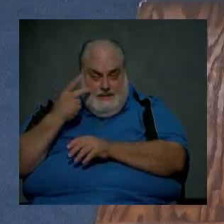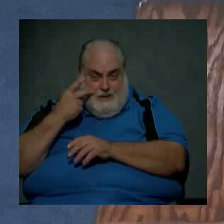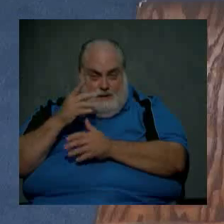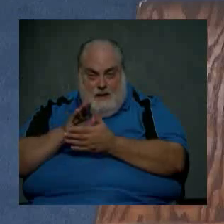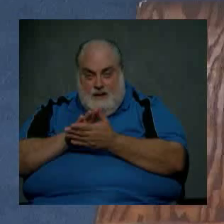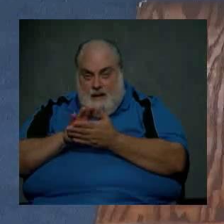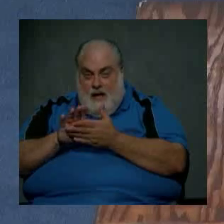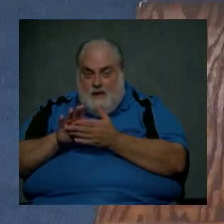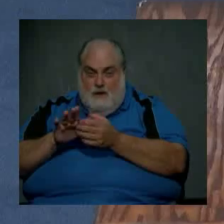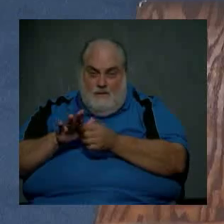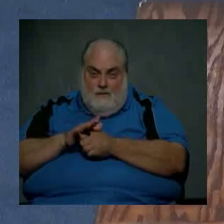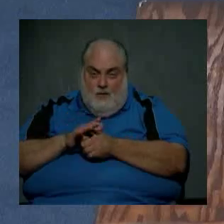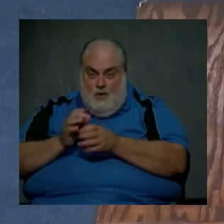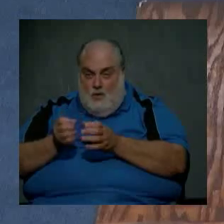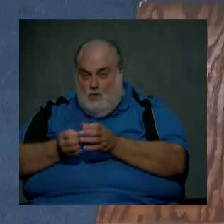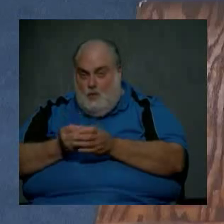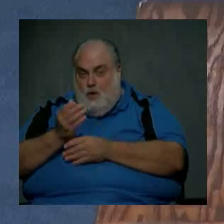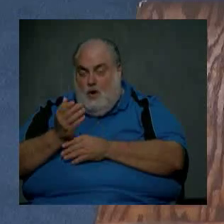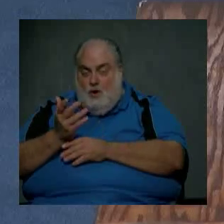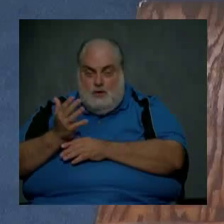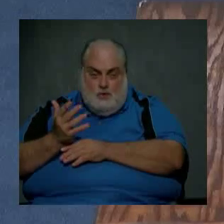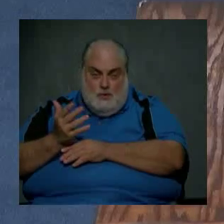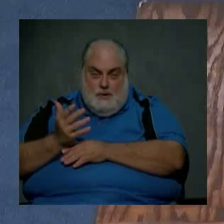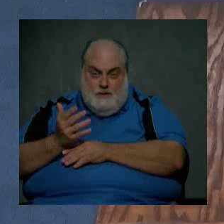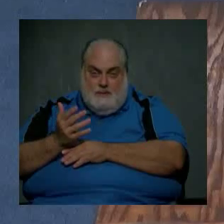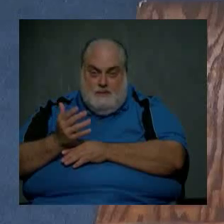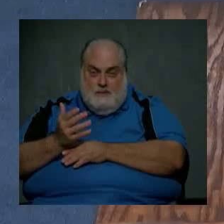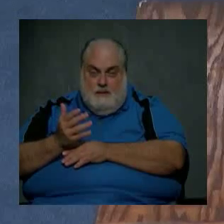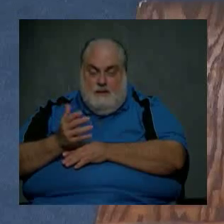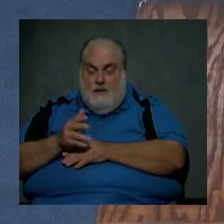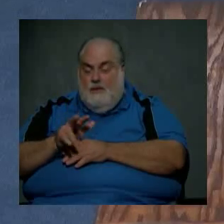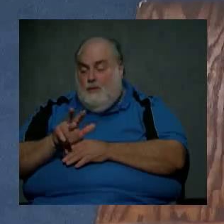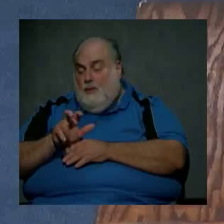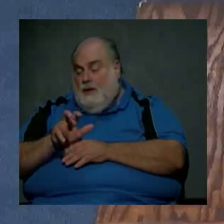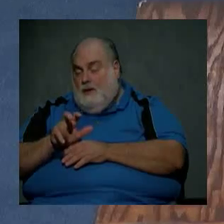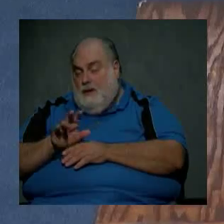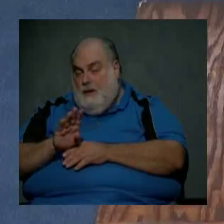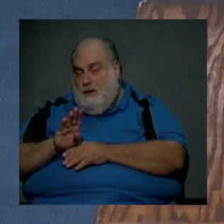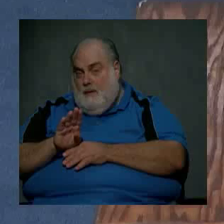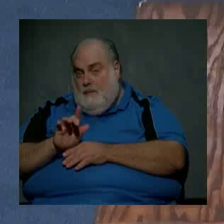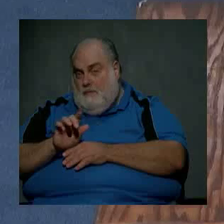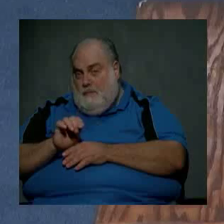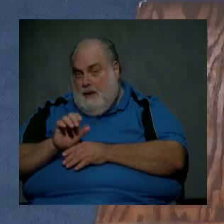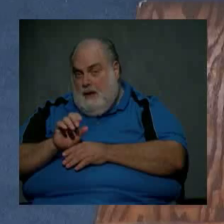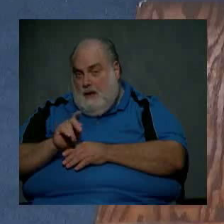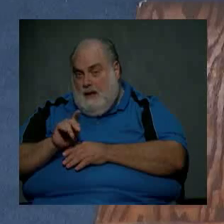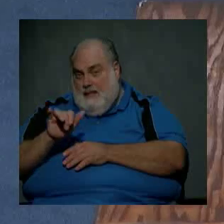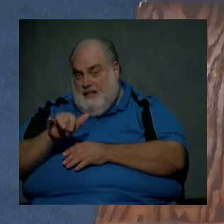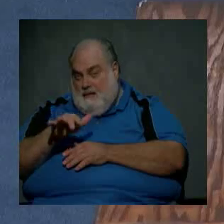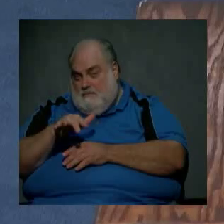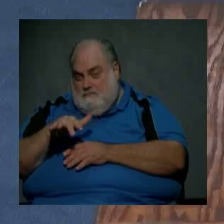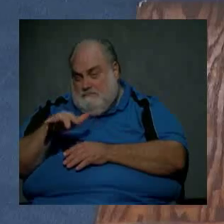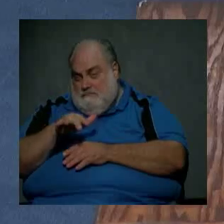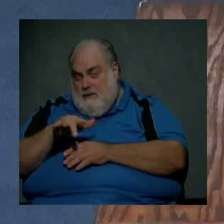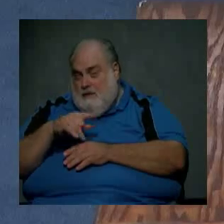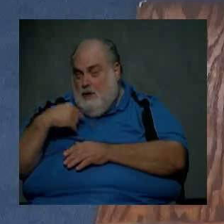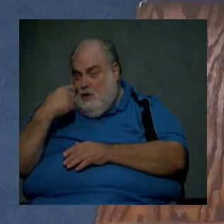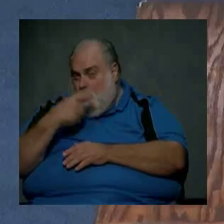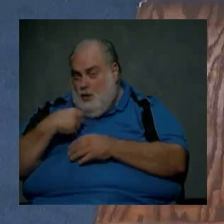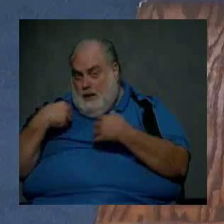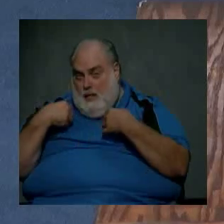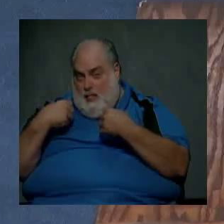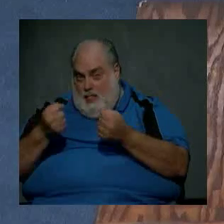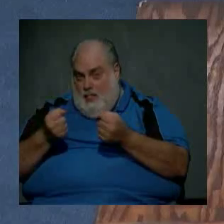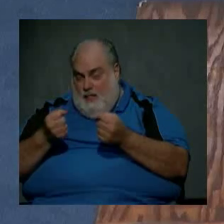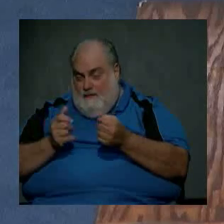nice full-grown trees. The block where our business is, the 300 block, the trees really look healthy. I don't know if you've had an opportunity to go